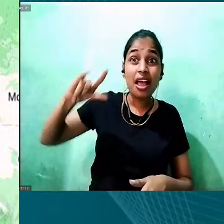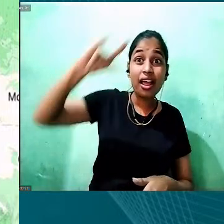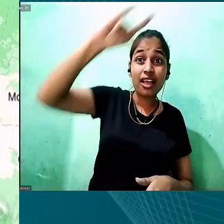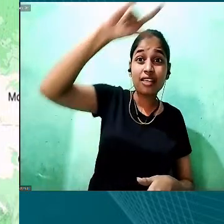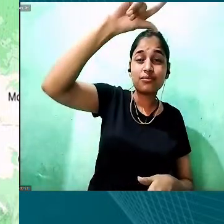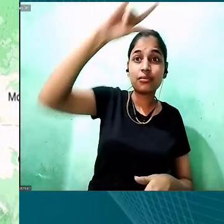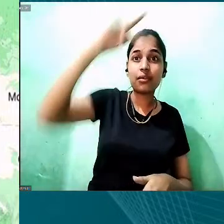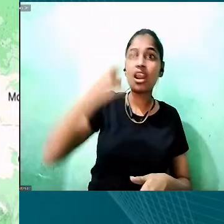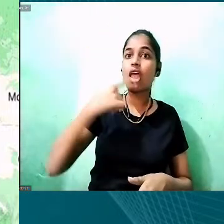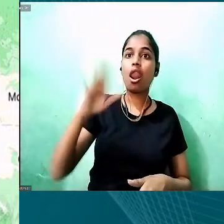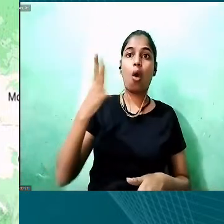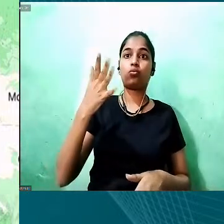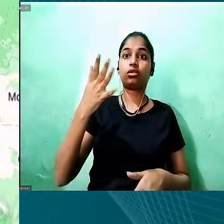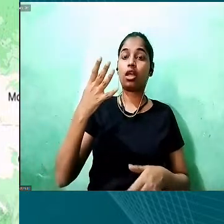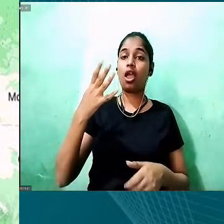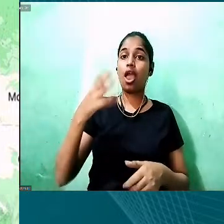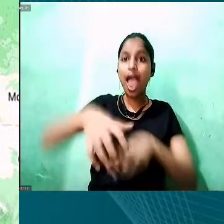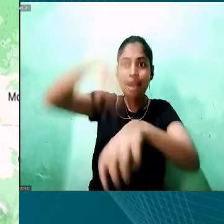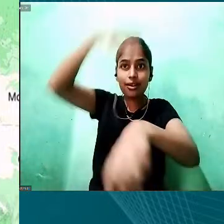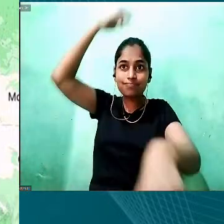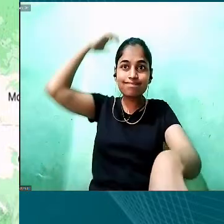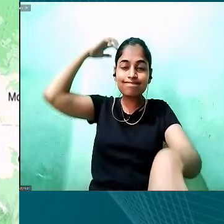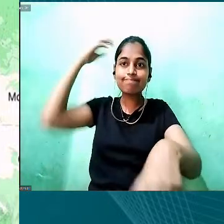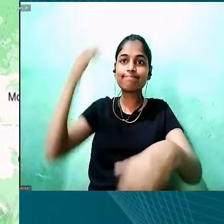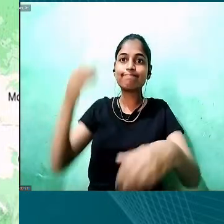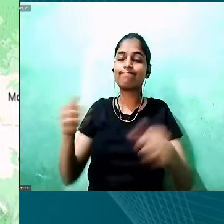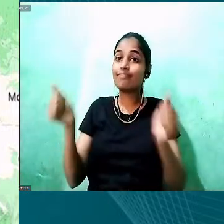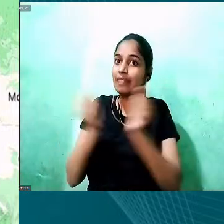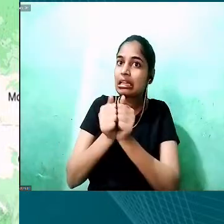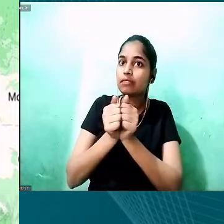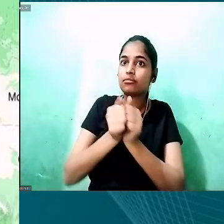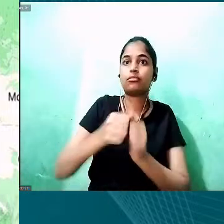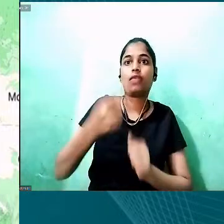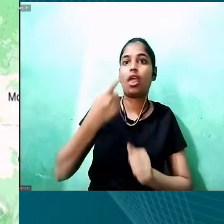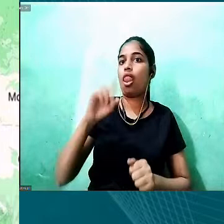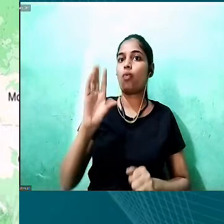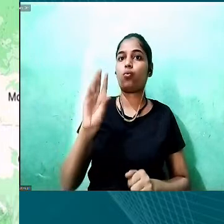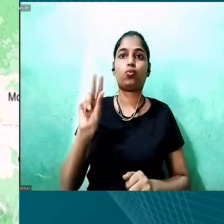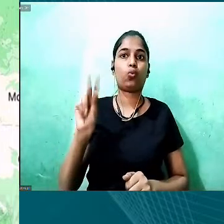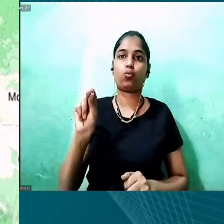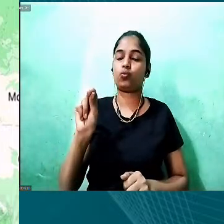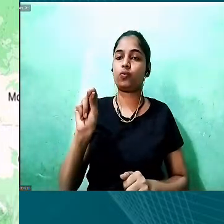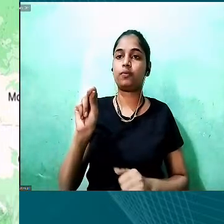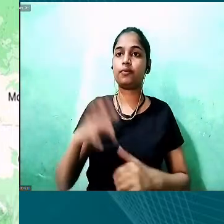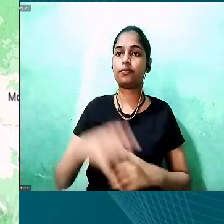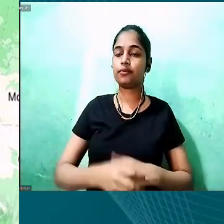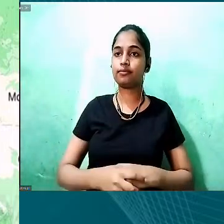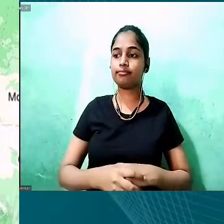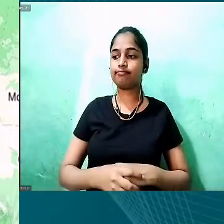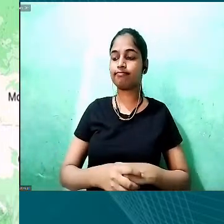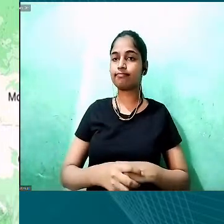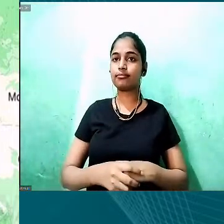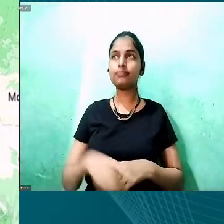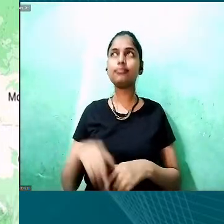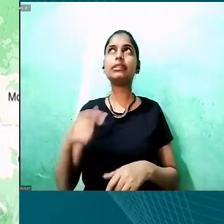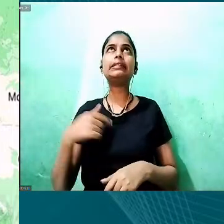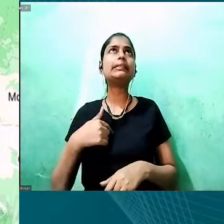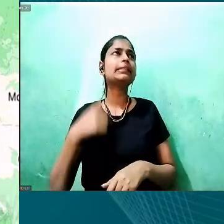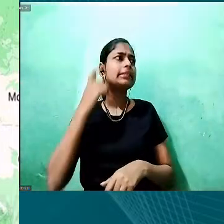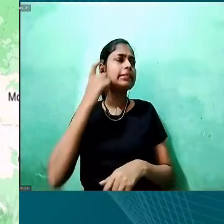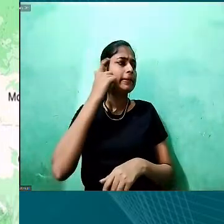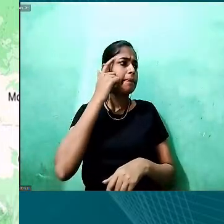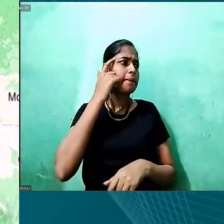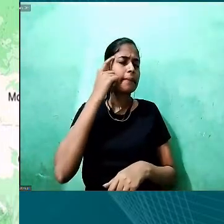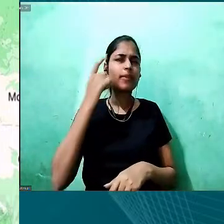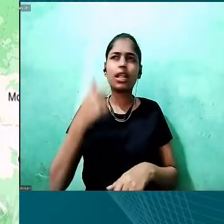with humans. So he found an air flight that allowed pets but in